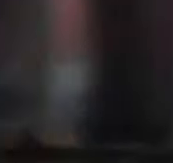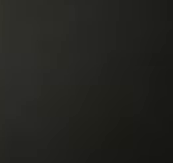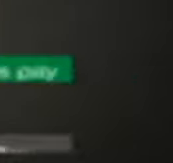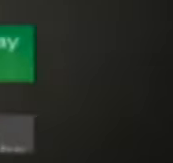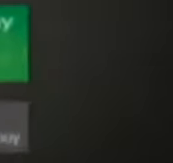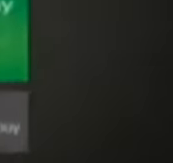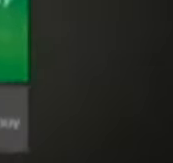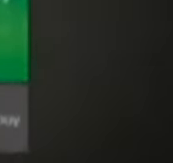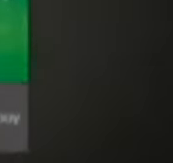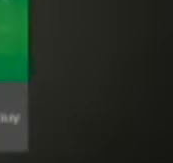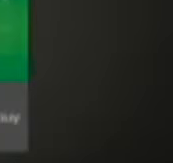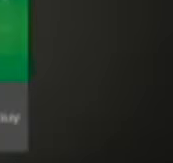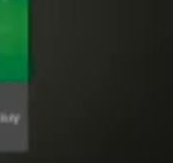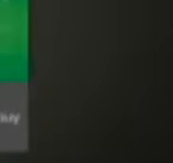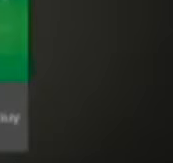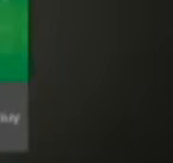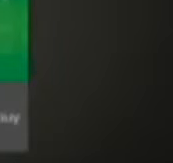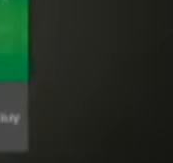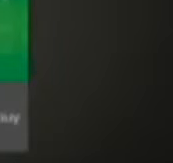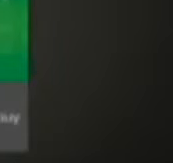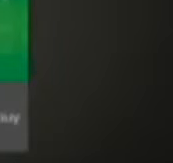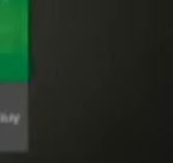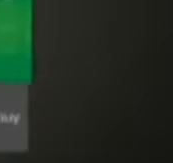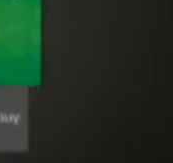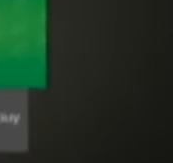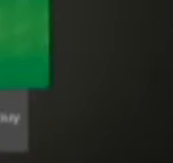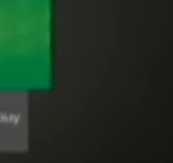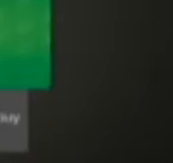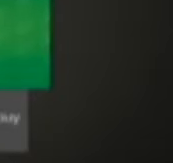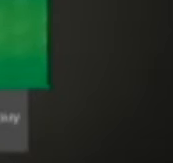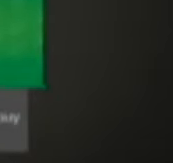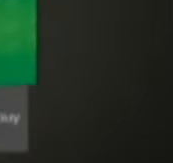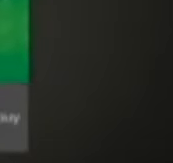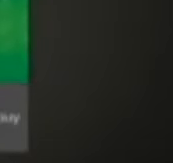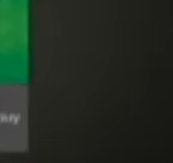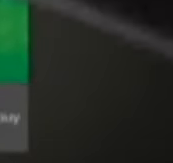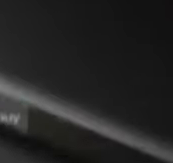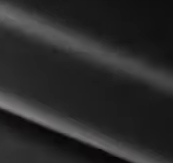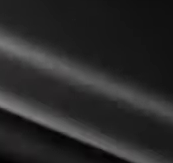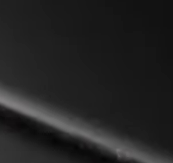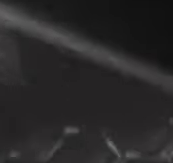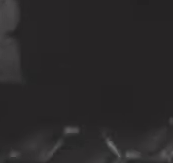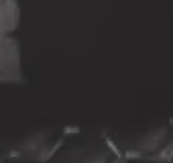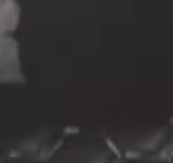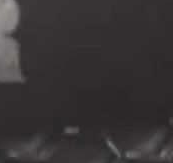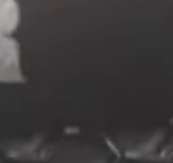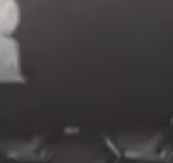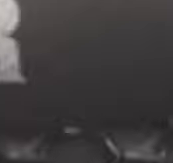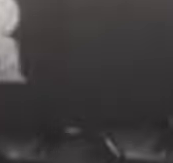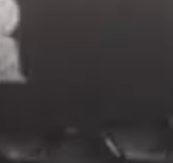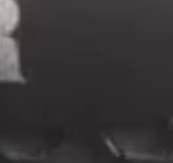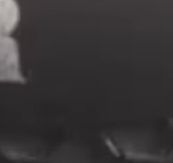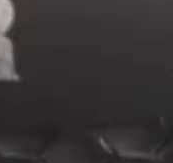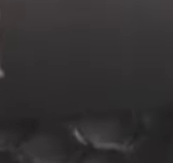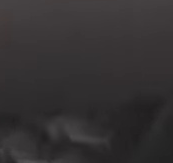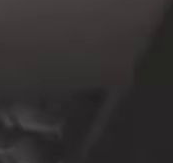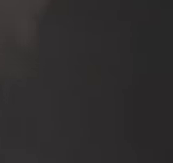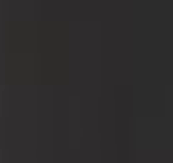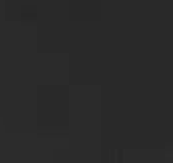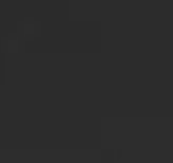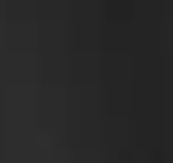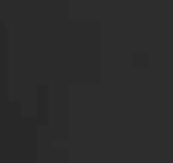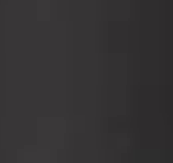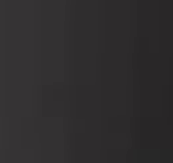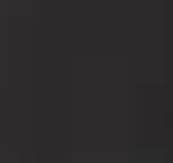$49.99 and 1.5-litre Coke Regular. Buy two for just 21 emalangeni. 25 to 28 November